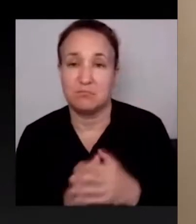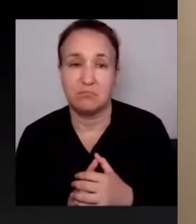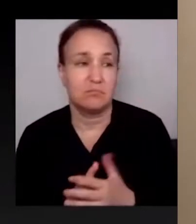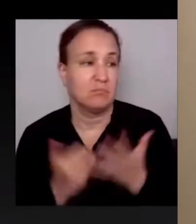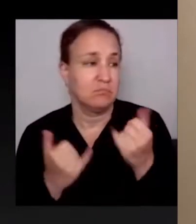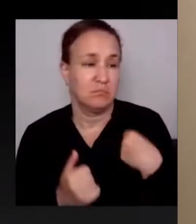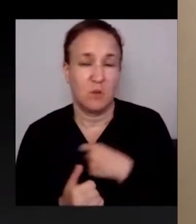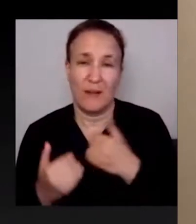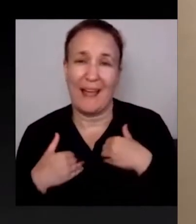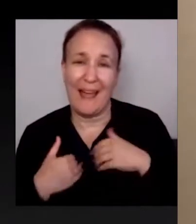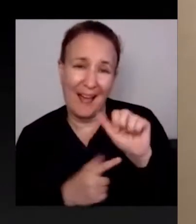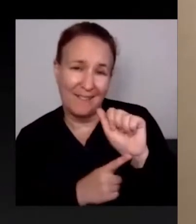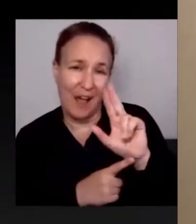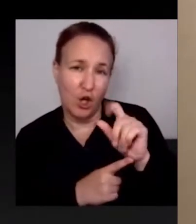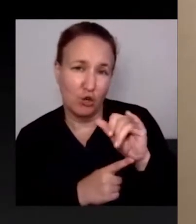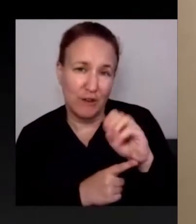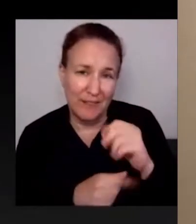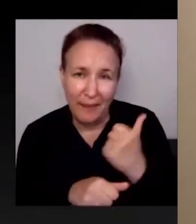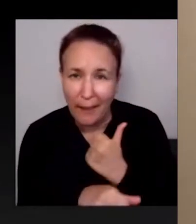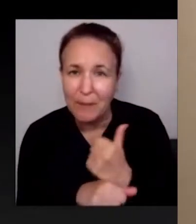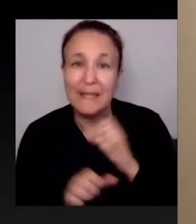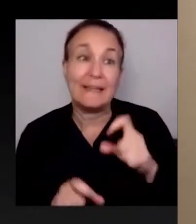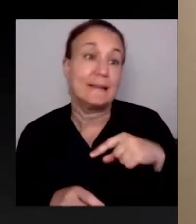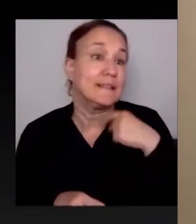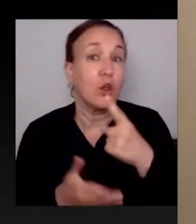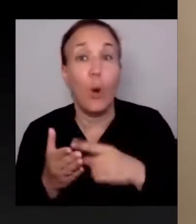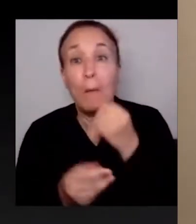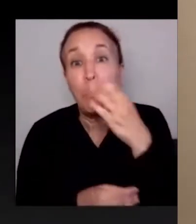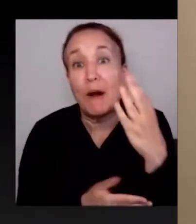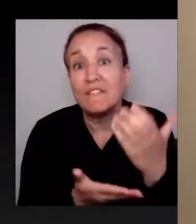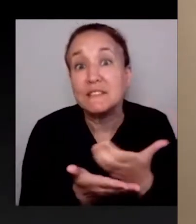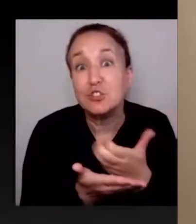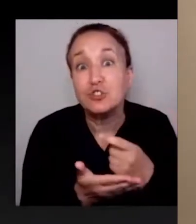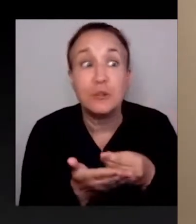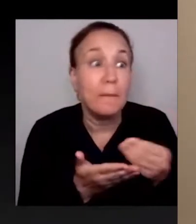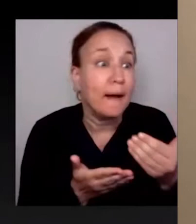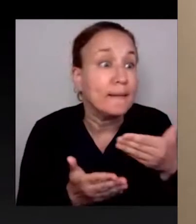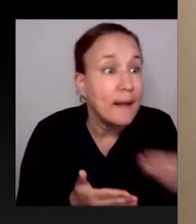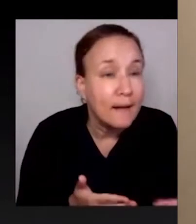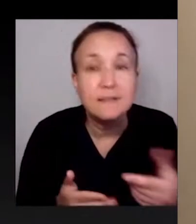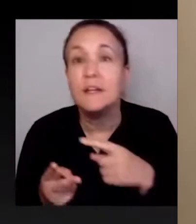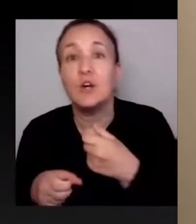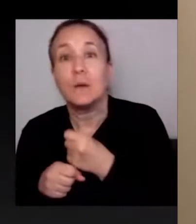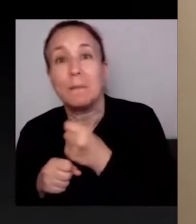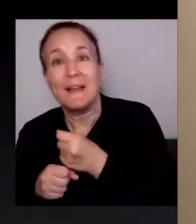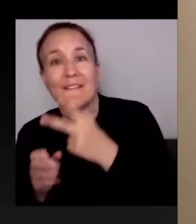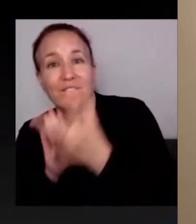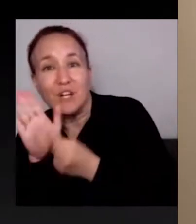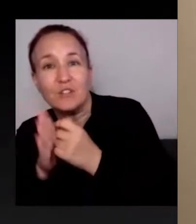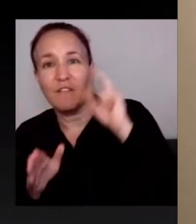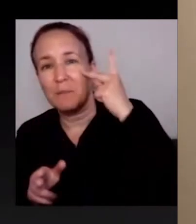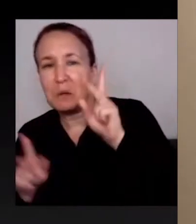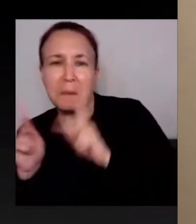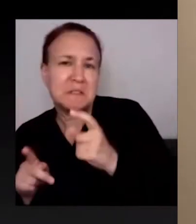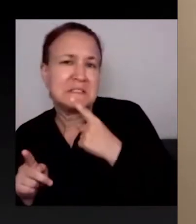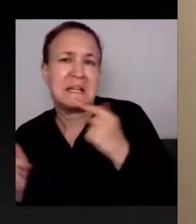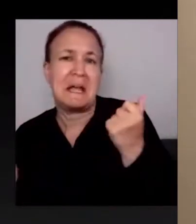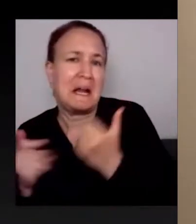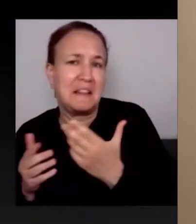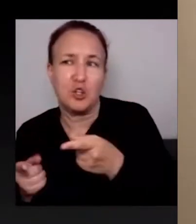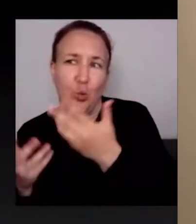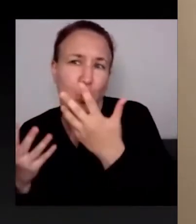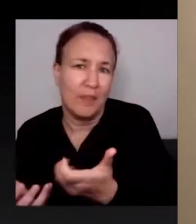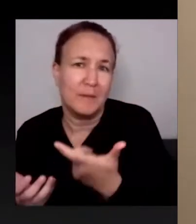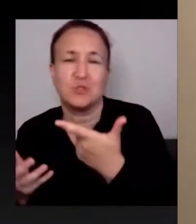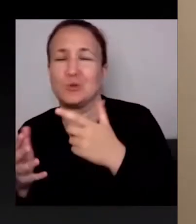algorithms that can tell you what breakfast cereal you should buy next. You can make videos of political figures saying anything you want them to. So